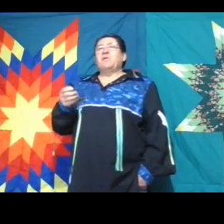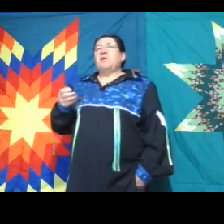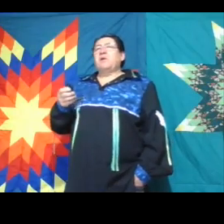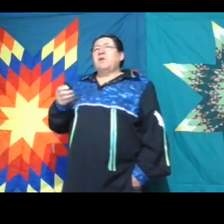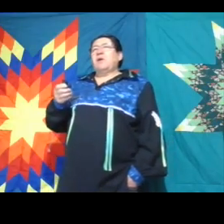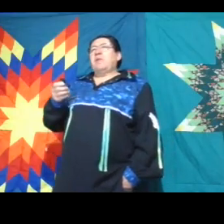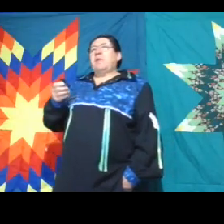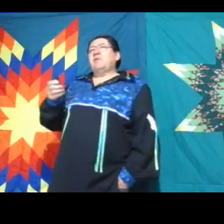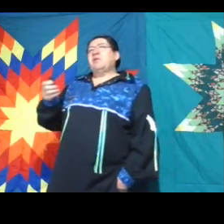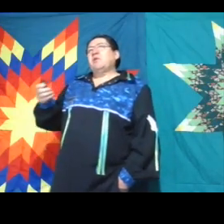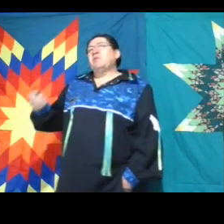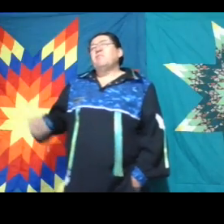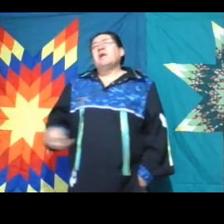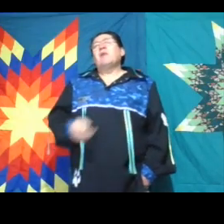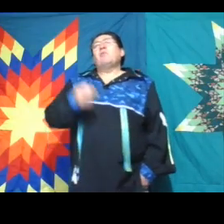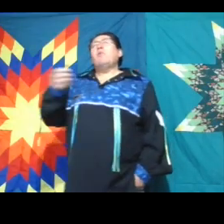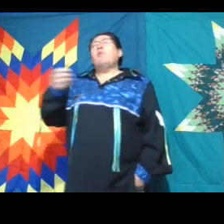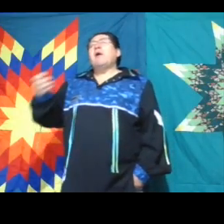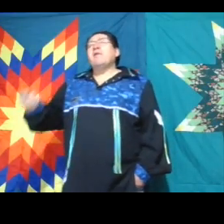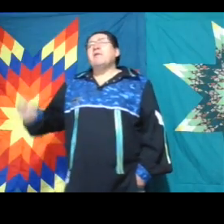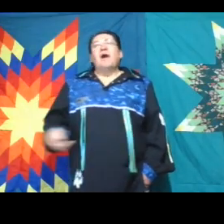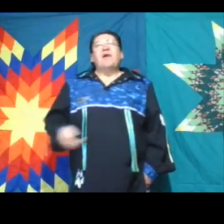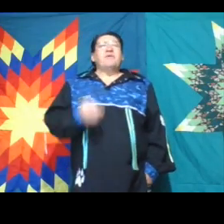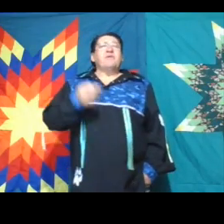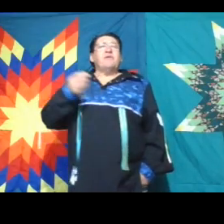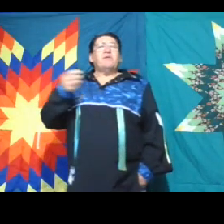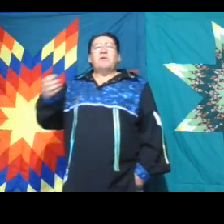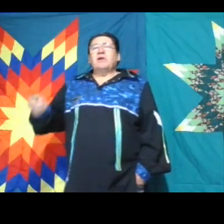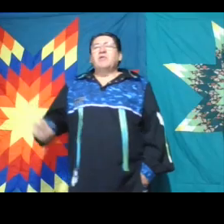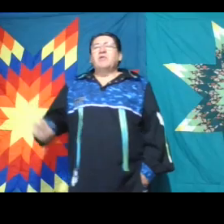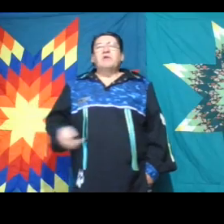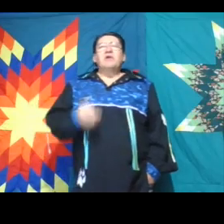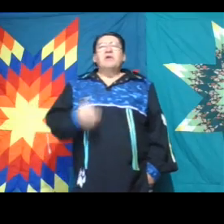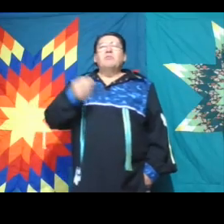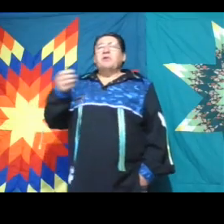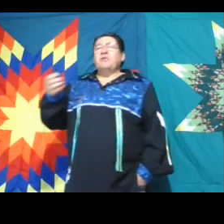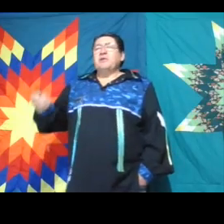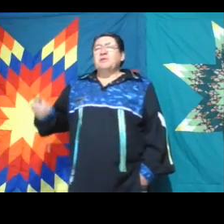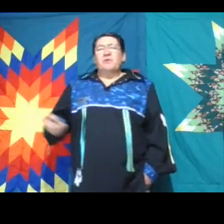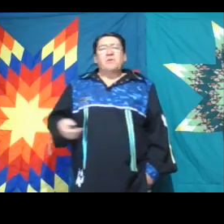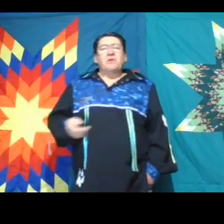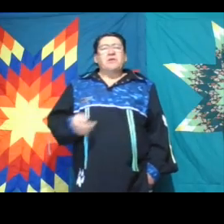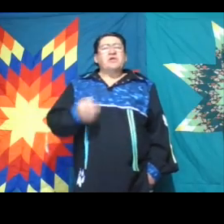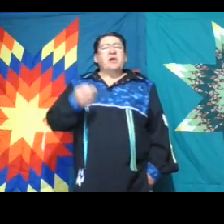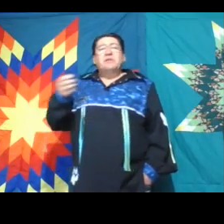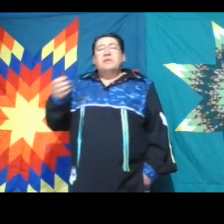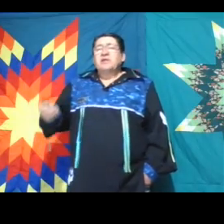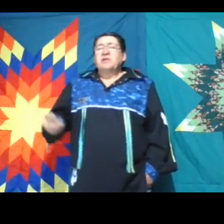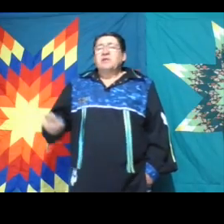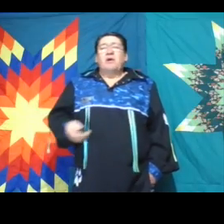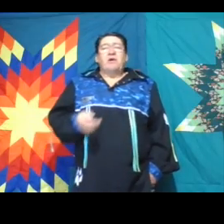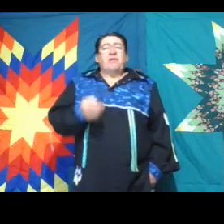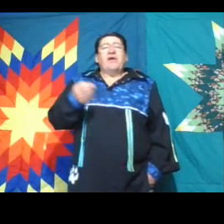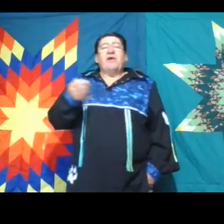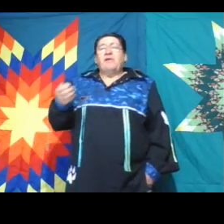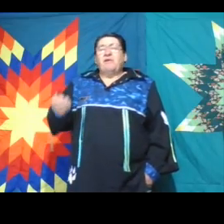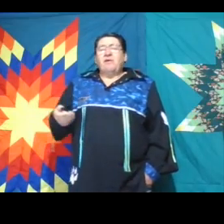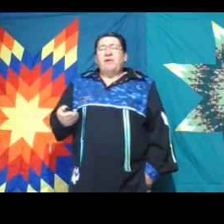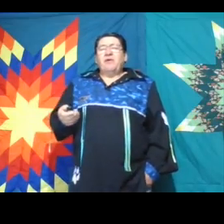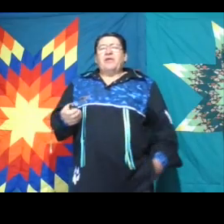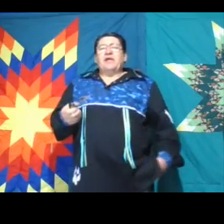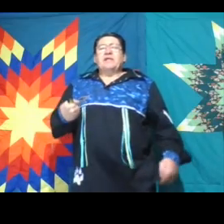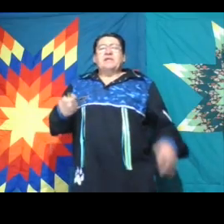don't even become aware that other career opportunities or job positions are